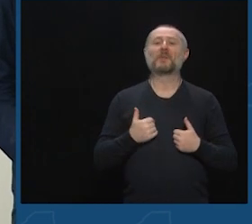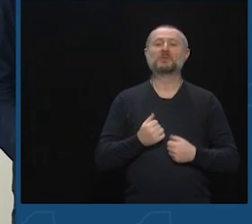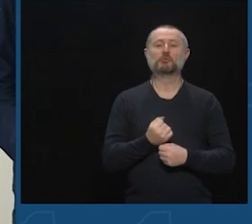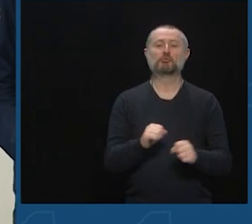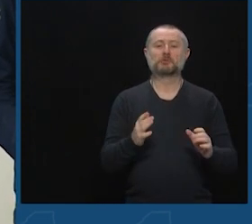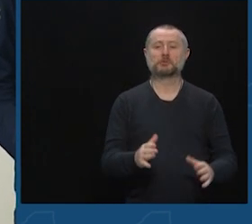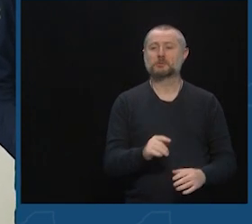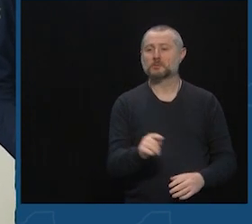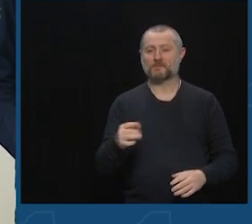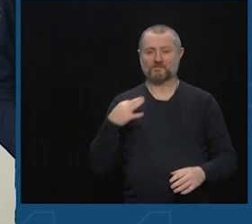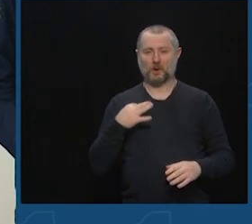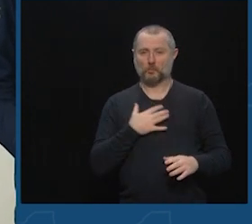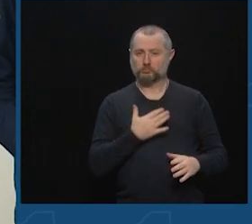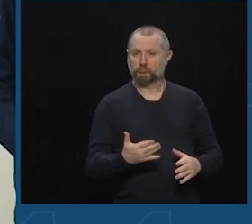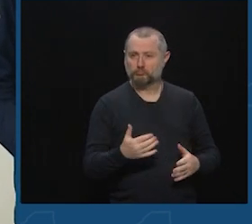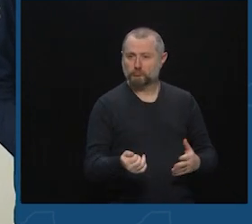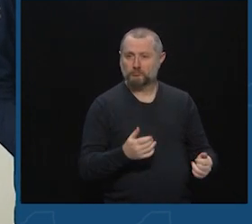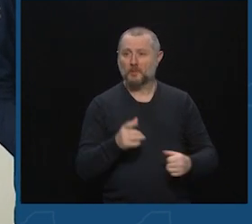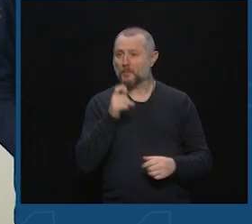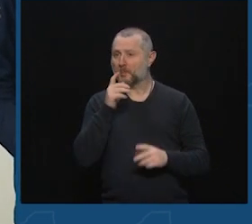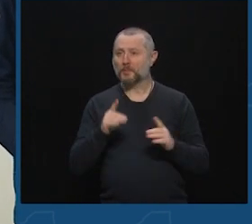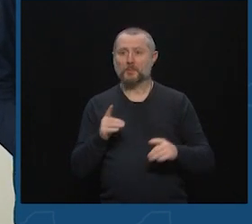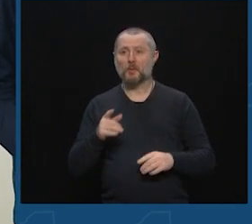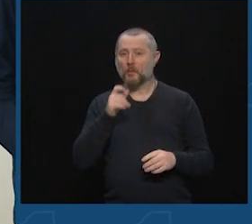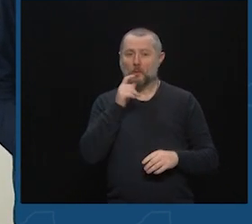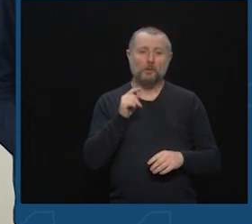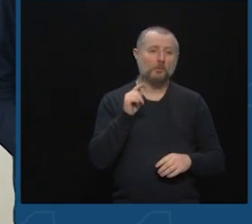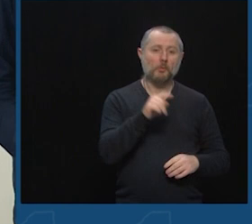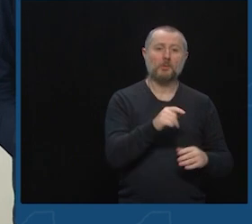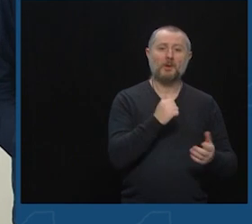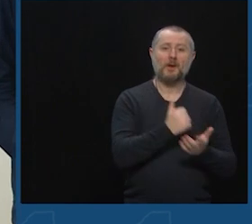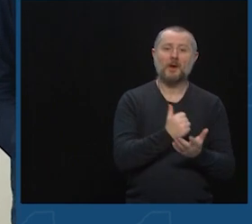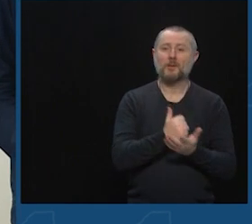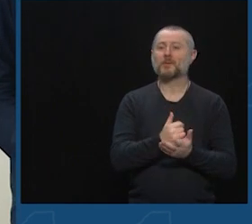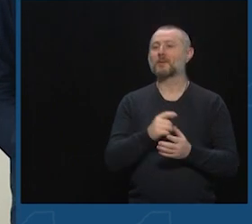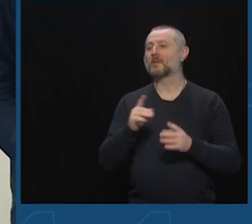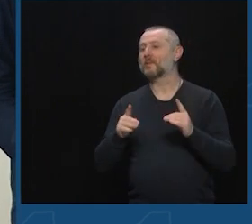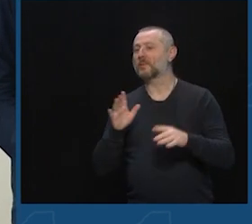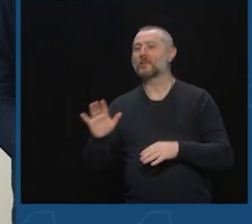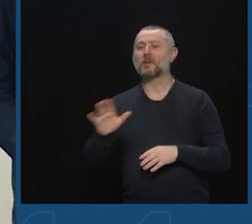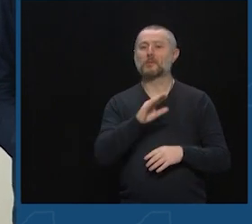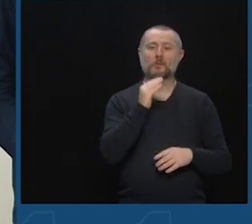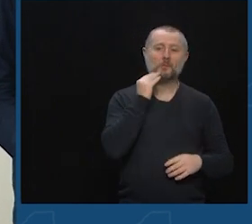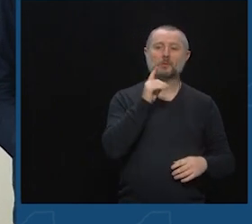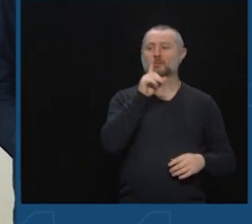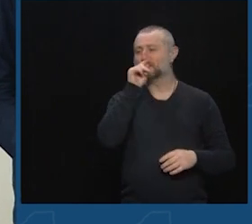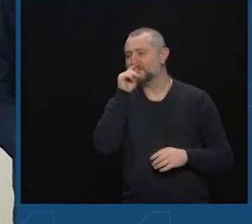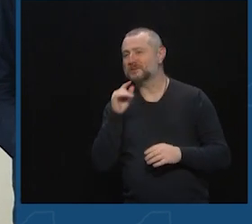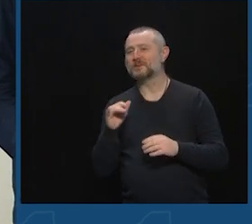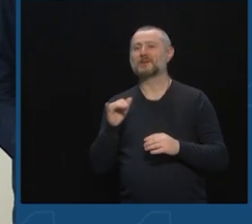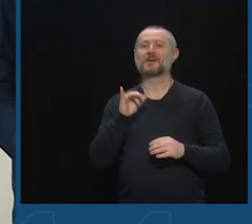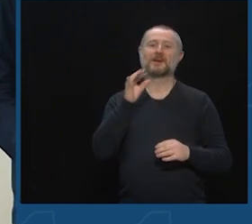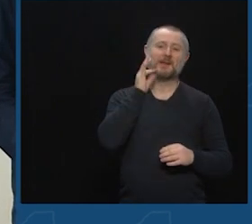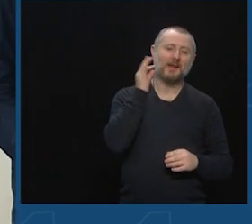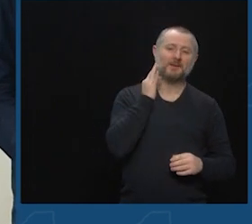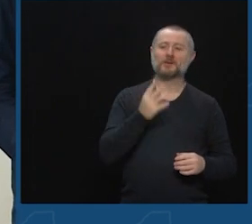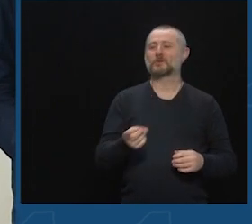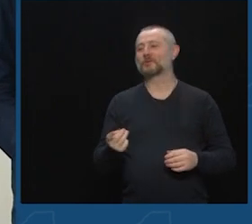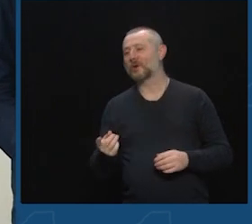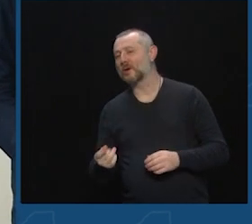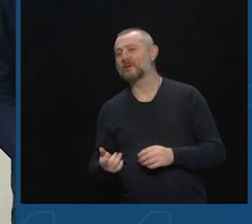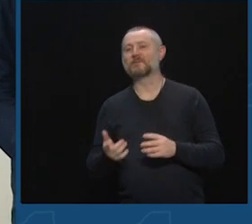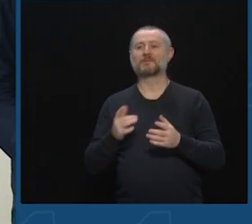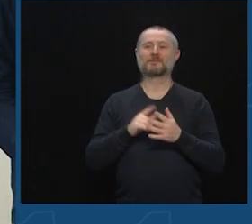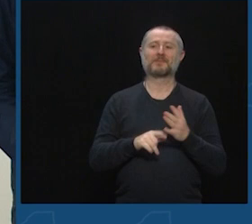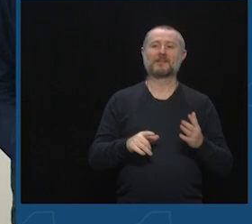people who rescued iguanas and birds and cats and dogs and everything that you could possibly think of, making sure they had the